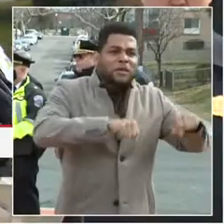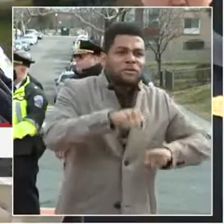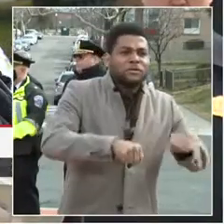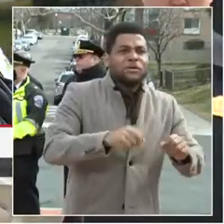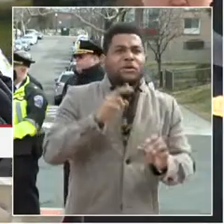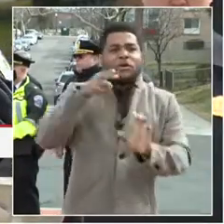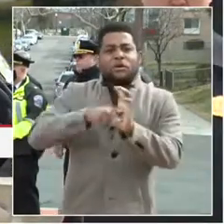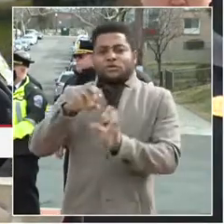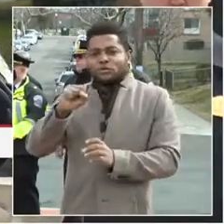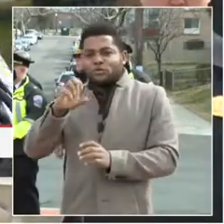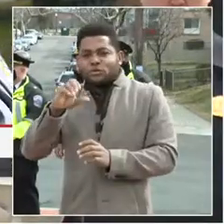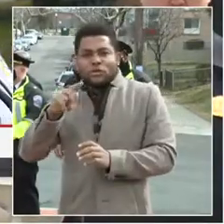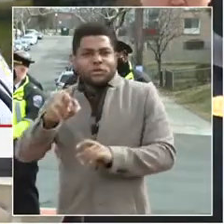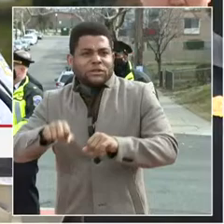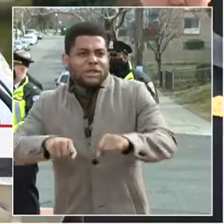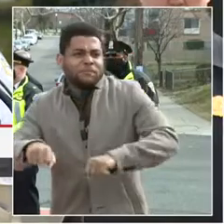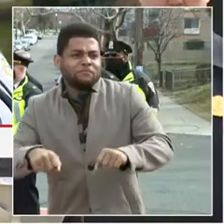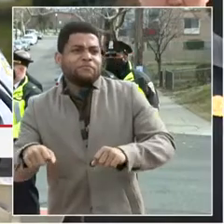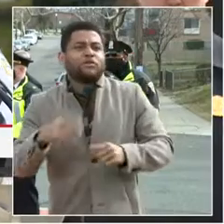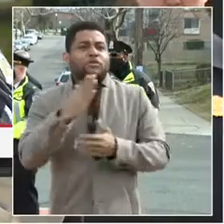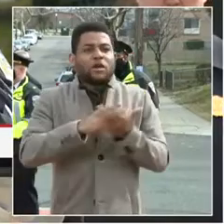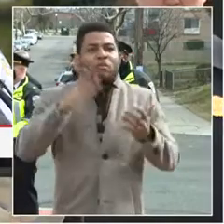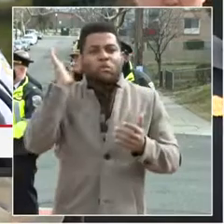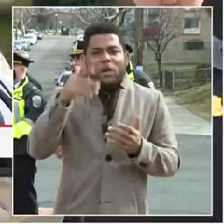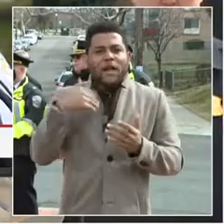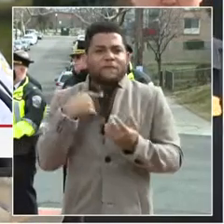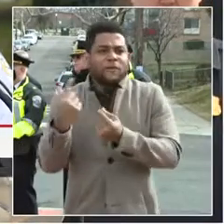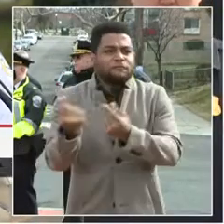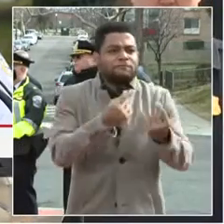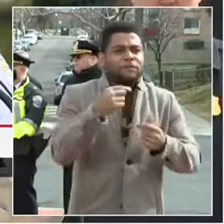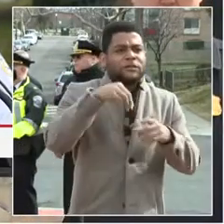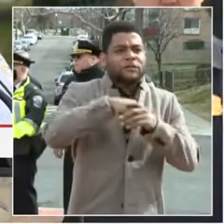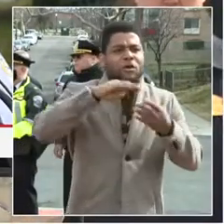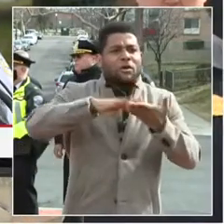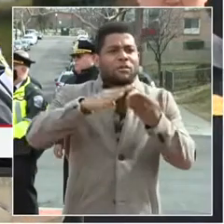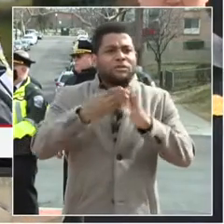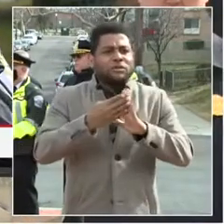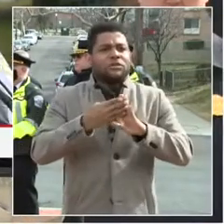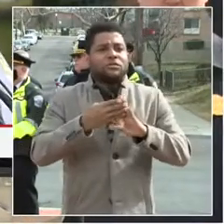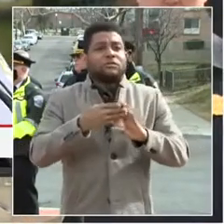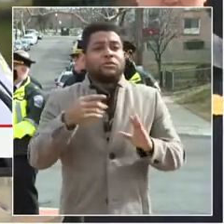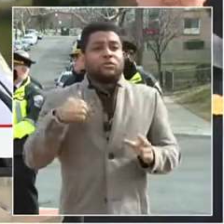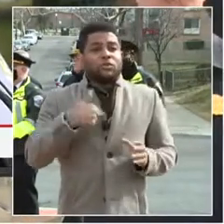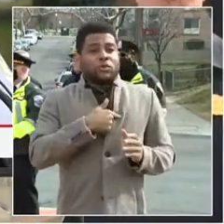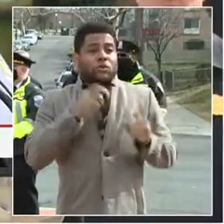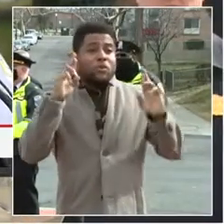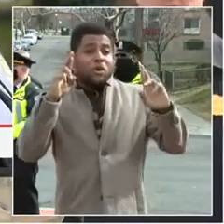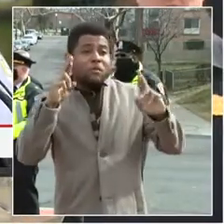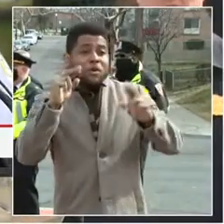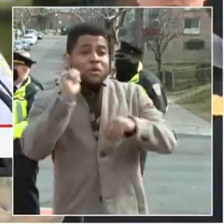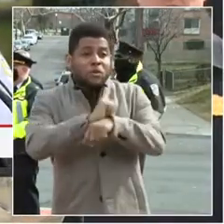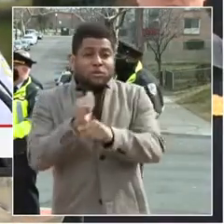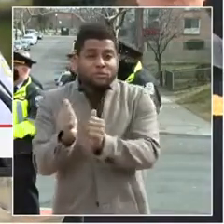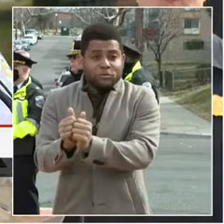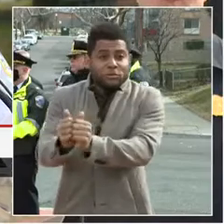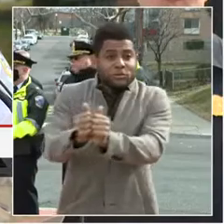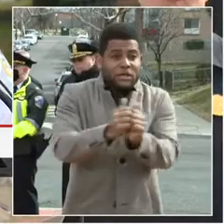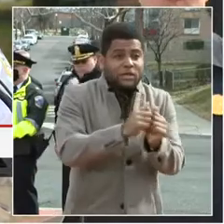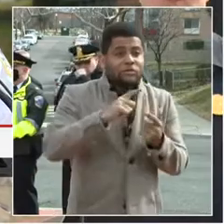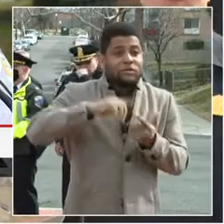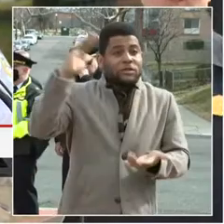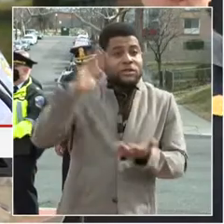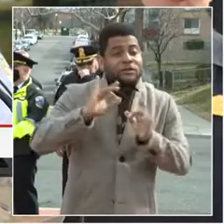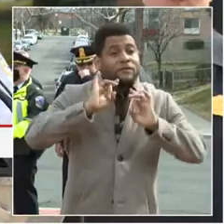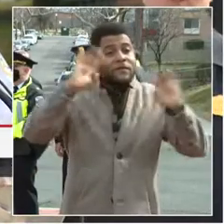deployment during violent crime hours in our city. Together, we will work to address violent crime and homicides in our